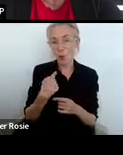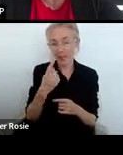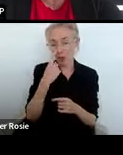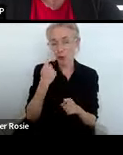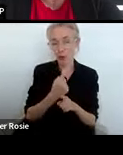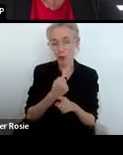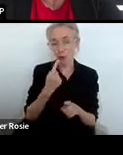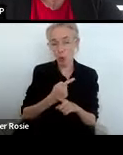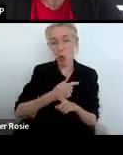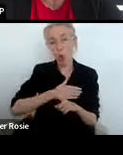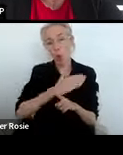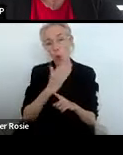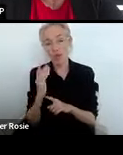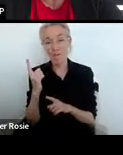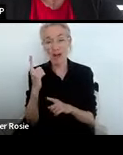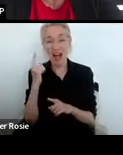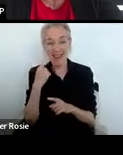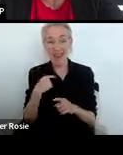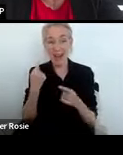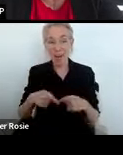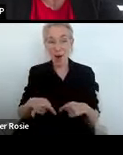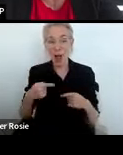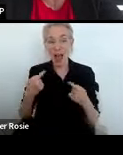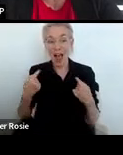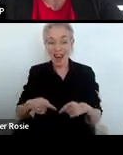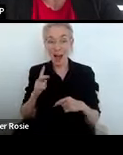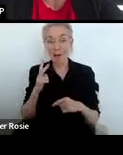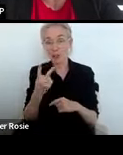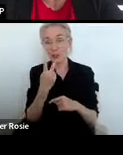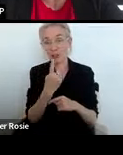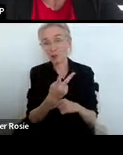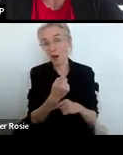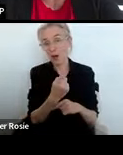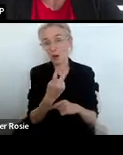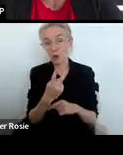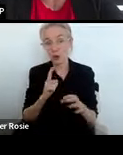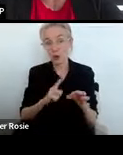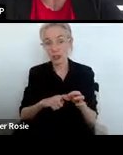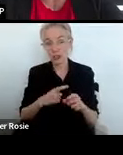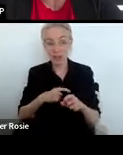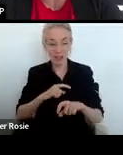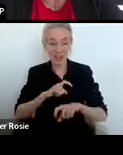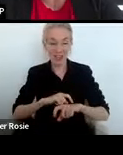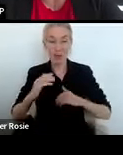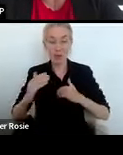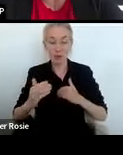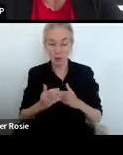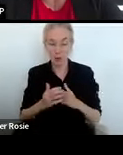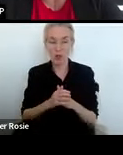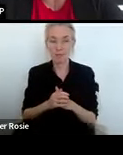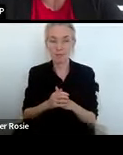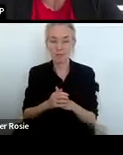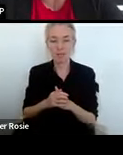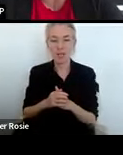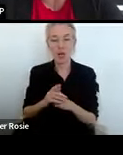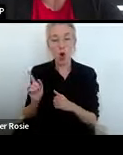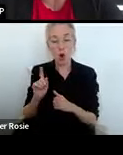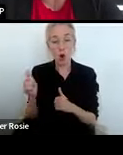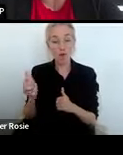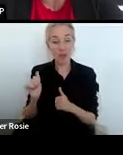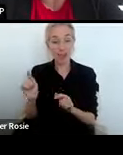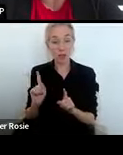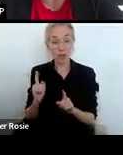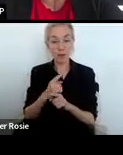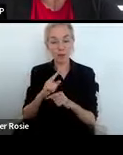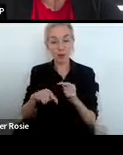1 or 2 questions. So can I start with the greater committee powers? We've talked a bit about this today. So in terms